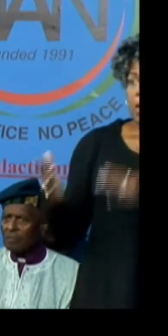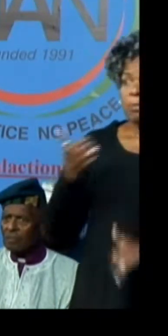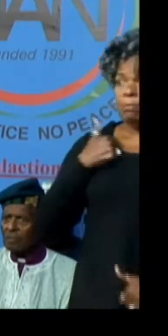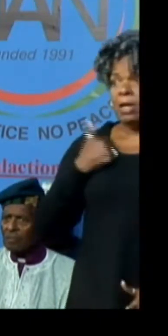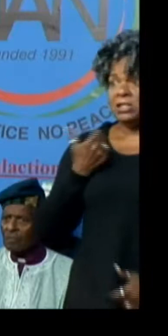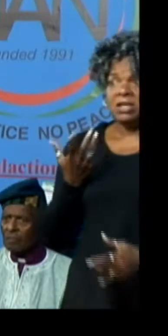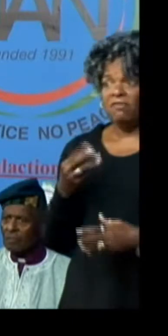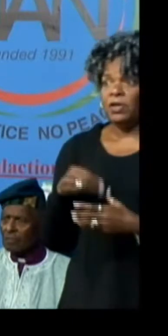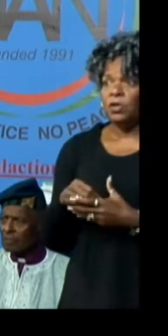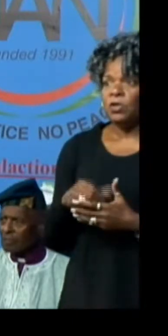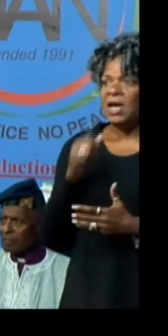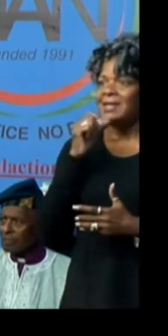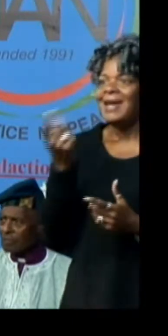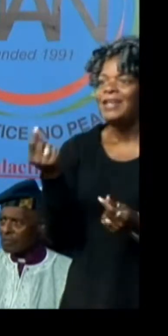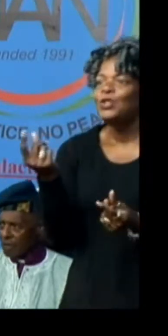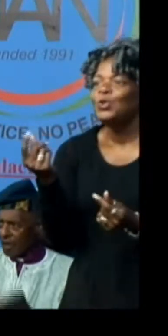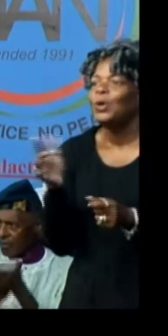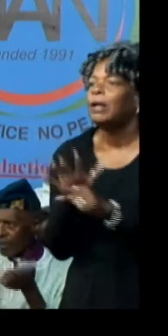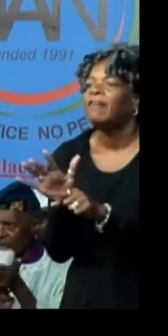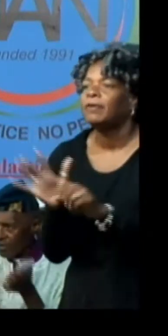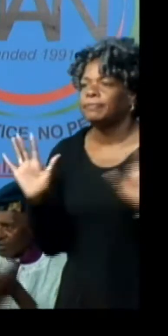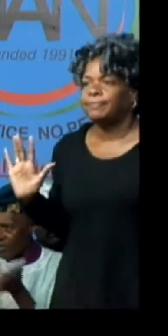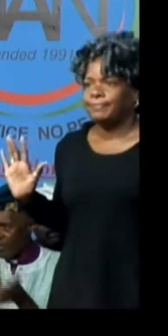we are not doing enough.